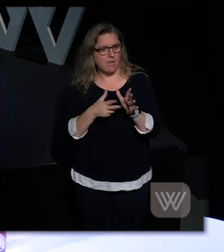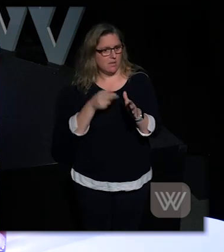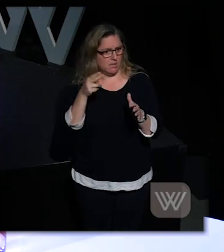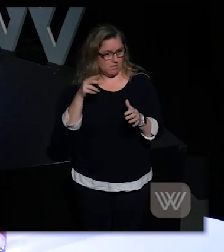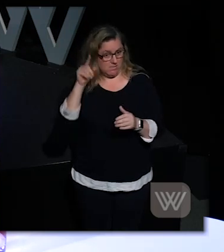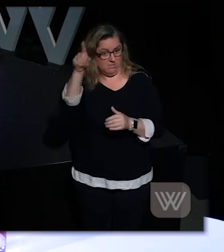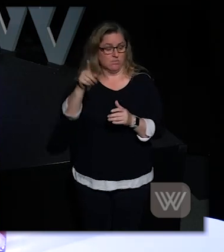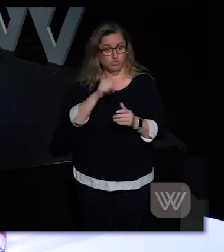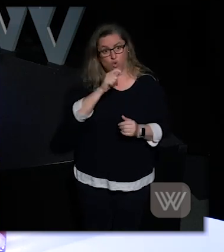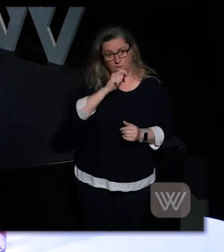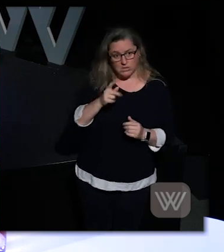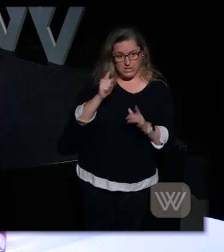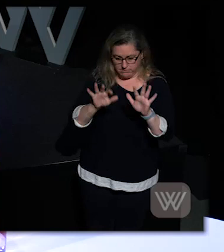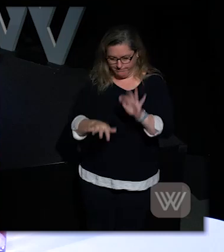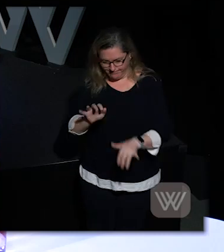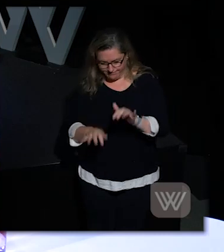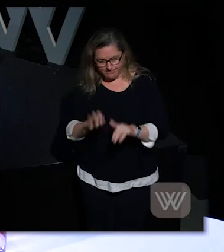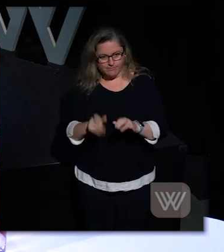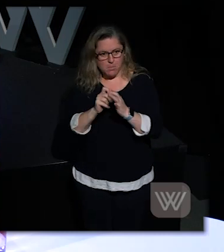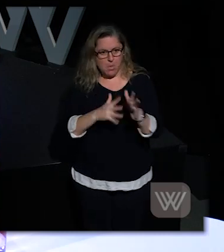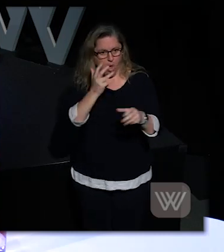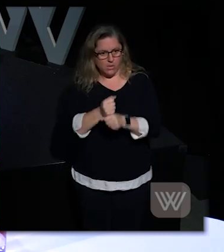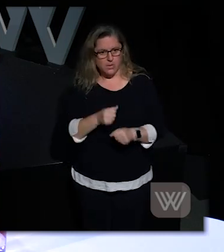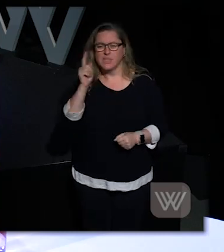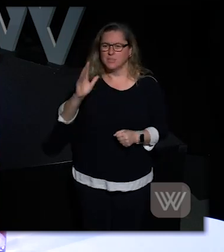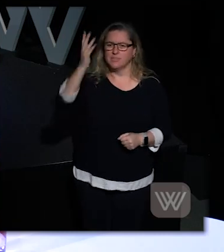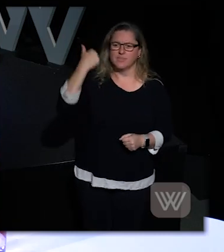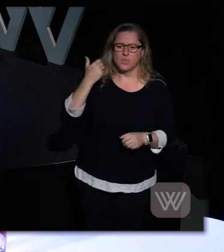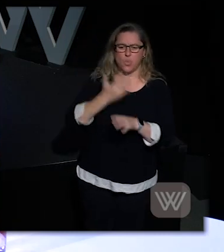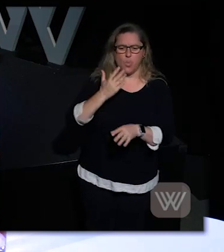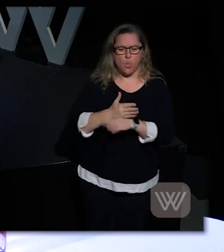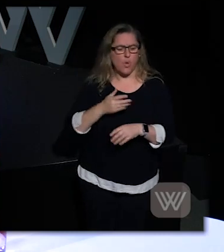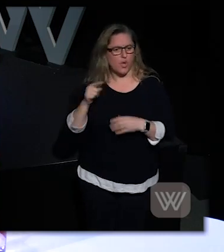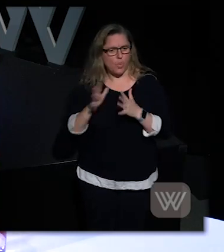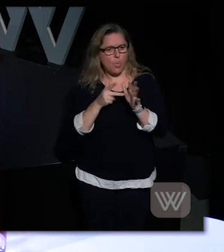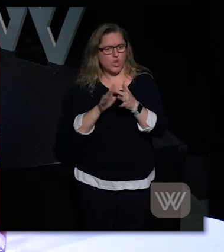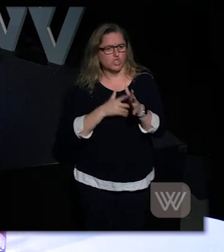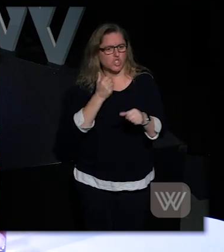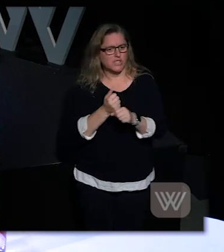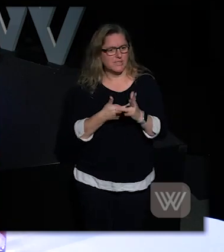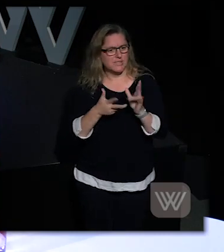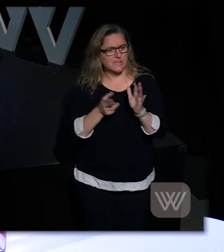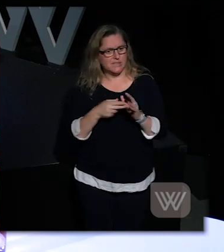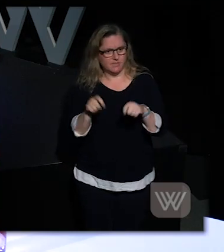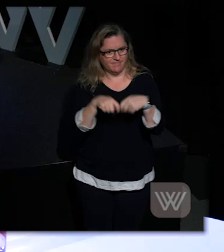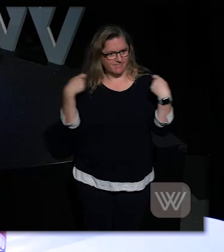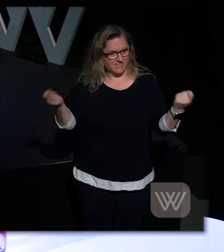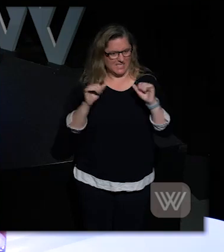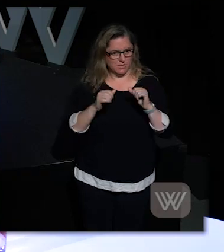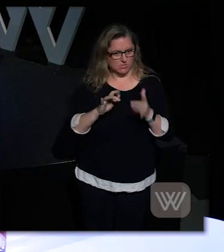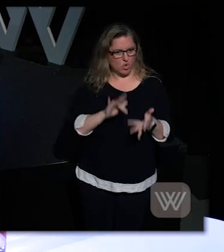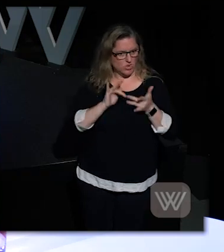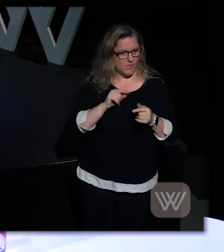and he at one time was very high up in the Washington Times, so not the Washington Post, just to be clear, it's a conservative newspaper. But